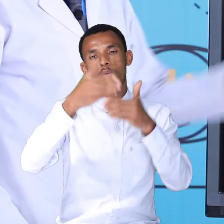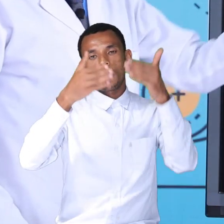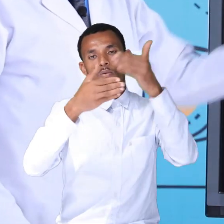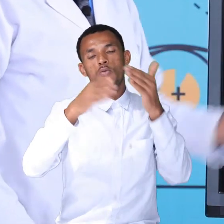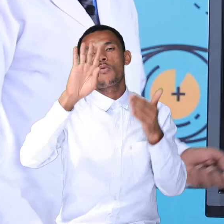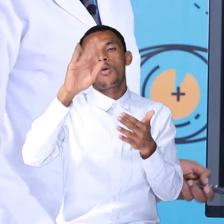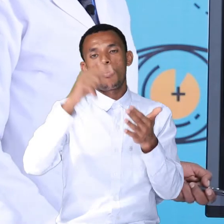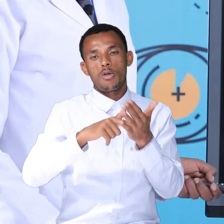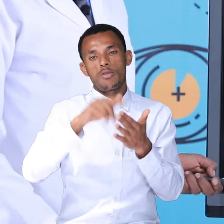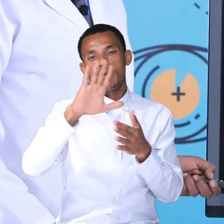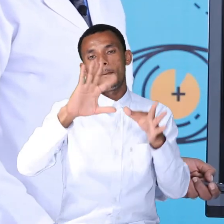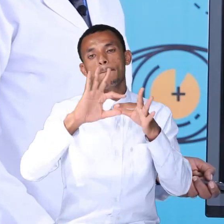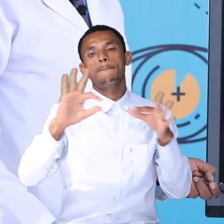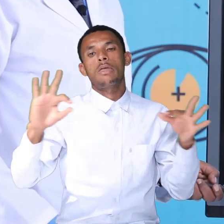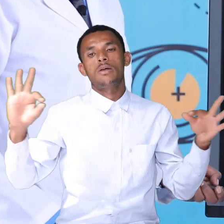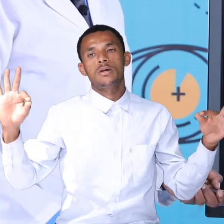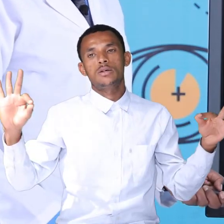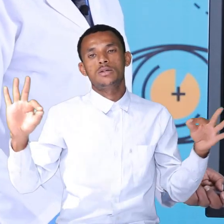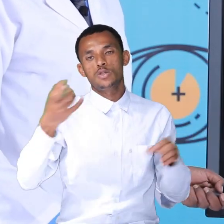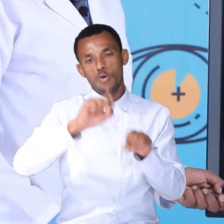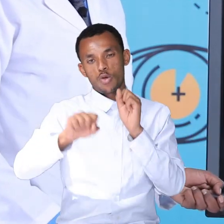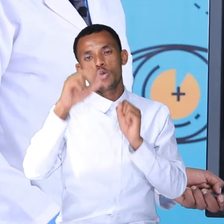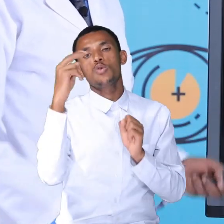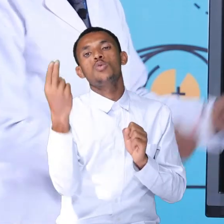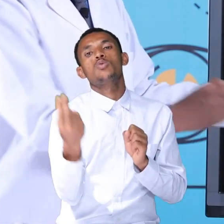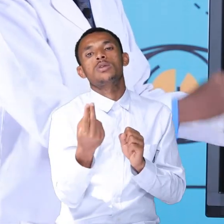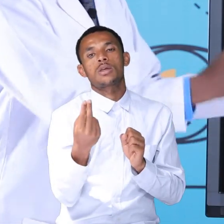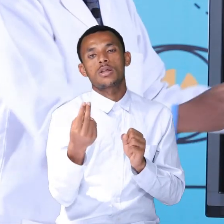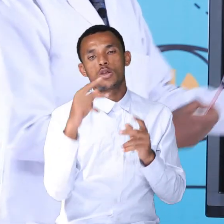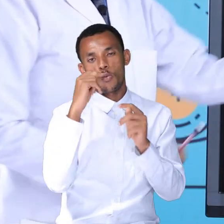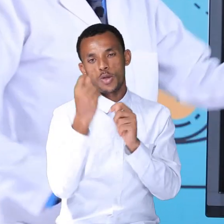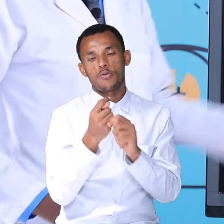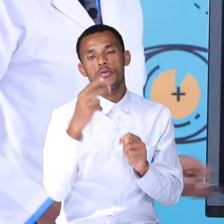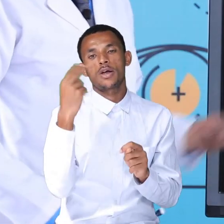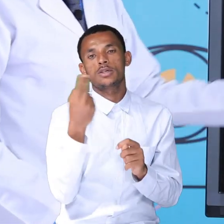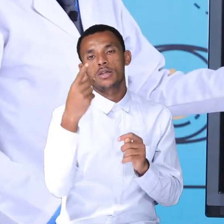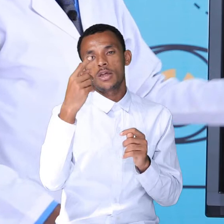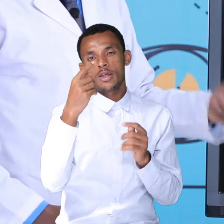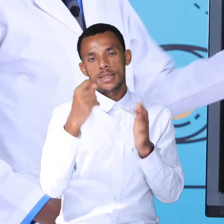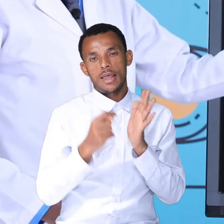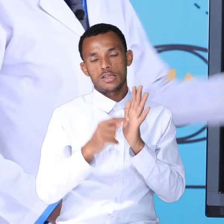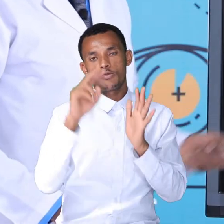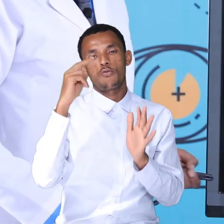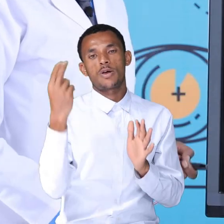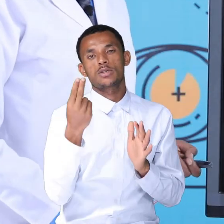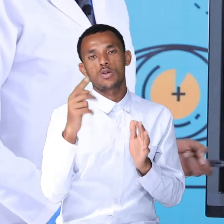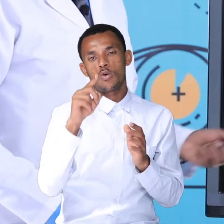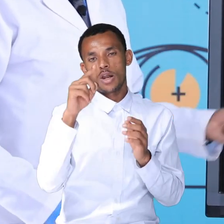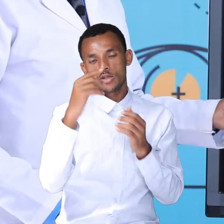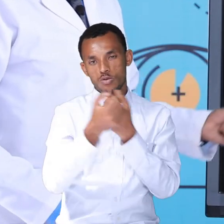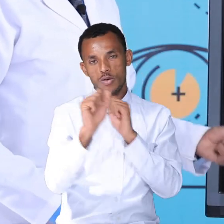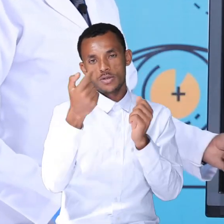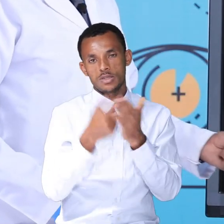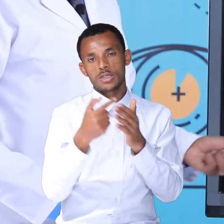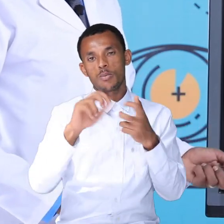height of the building, 4.5 meters it will be. So by using trigonometric functions, tangent, special tangent